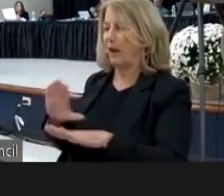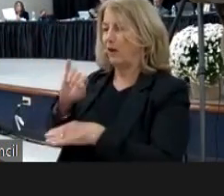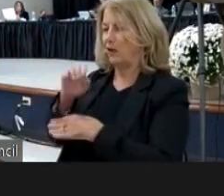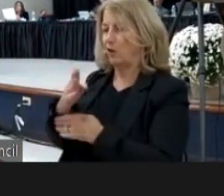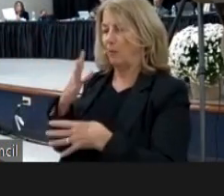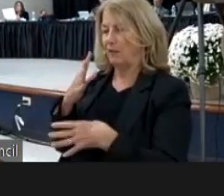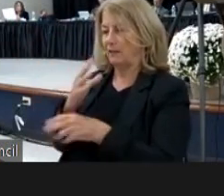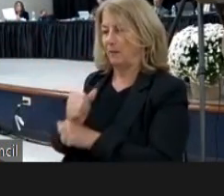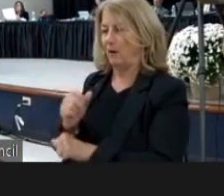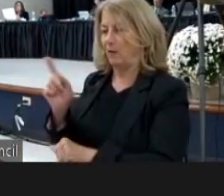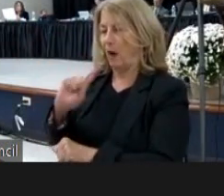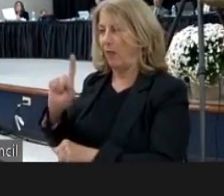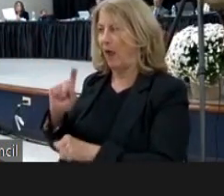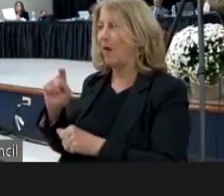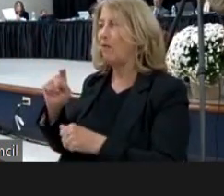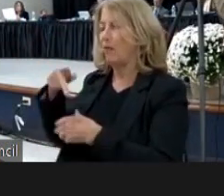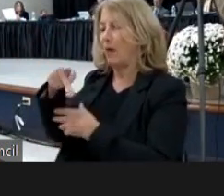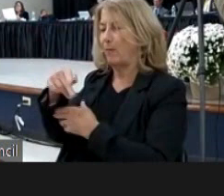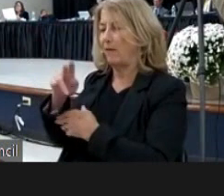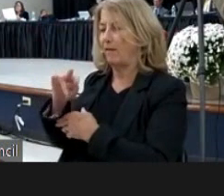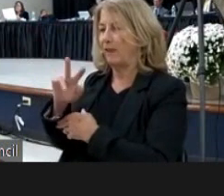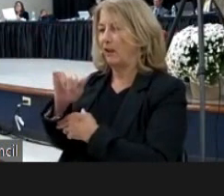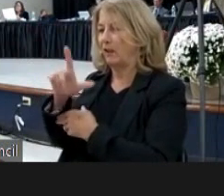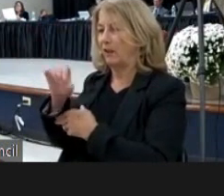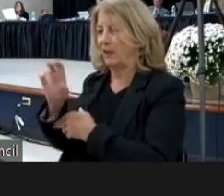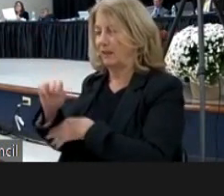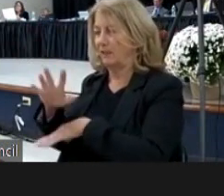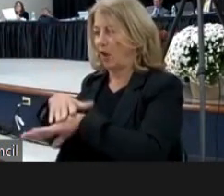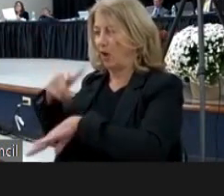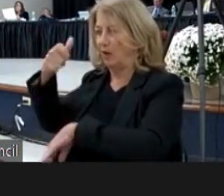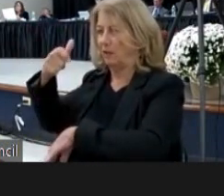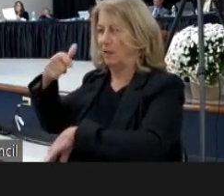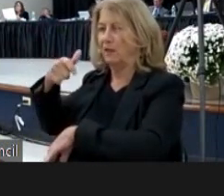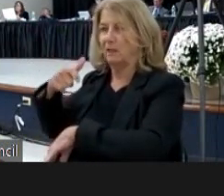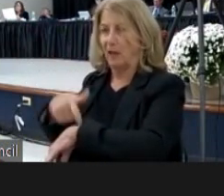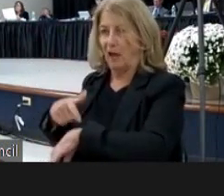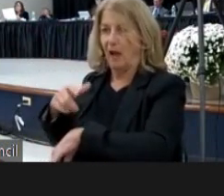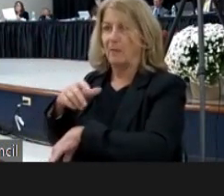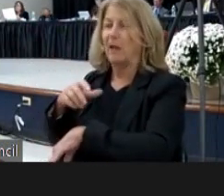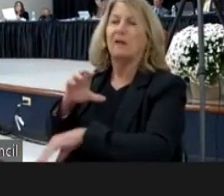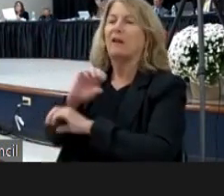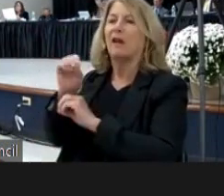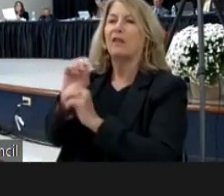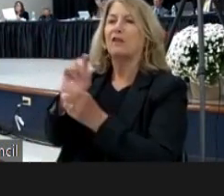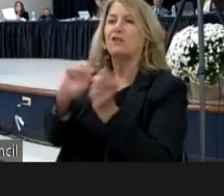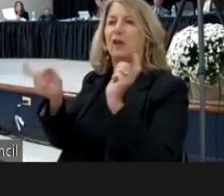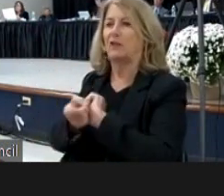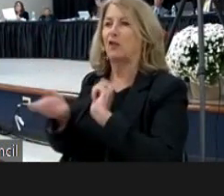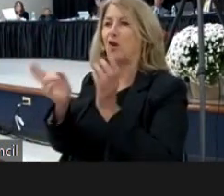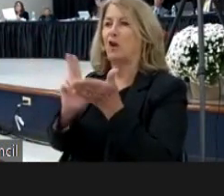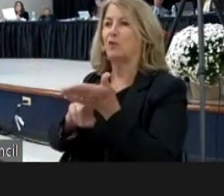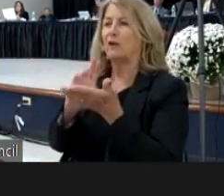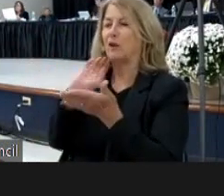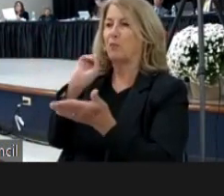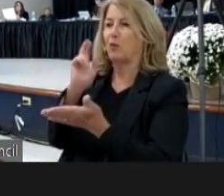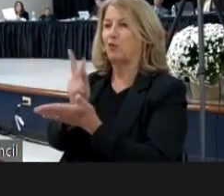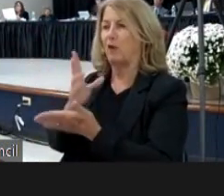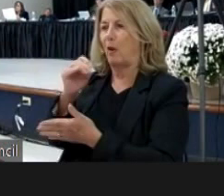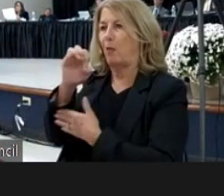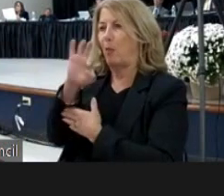pavilion contract. Nothing's changed from the contracts that were for that March or from the December presentation for that